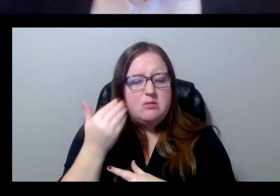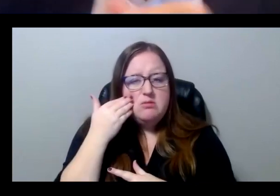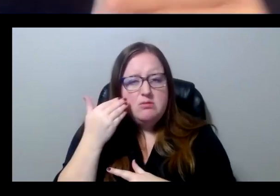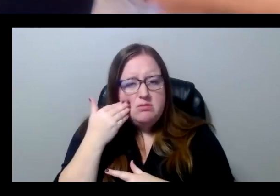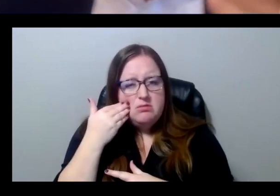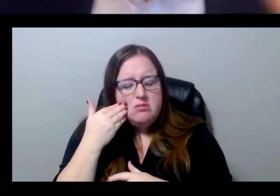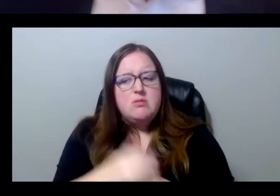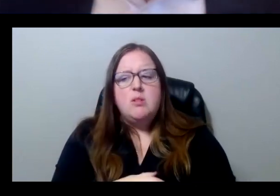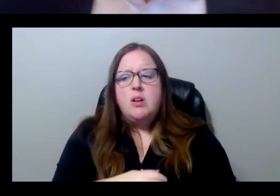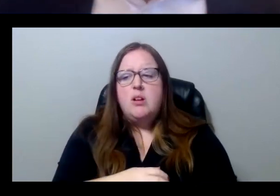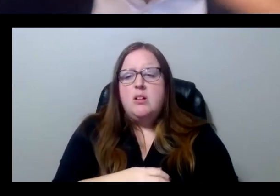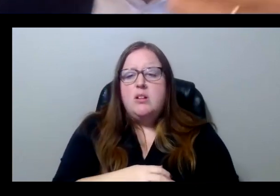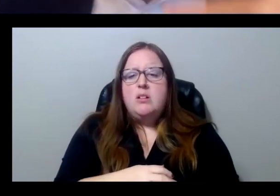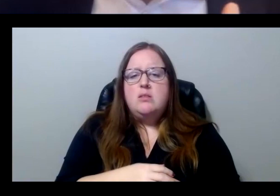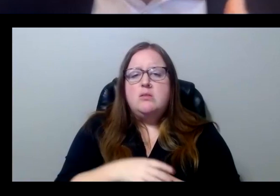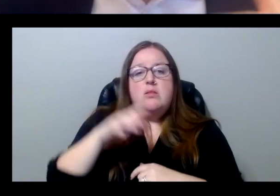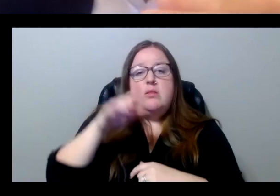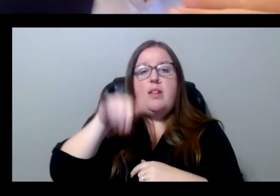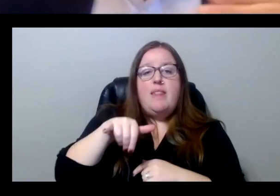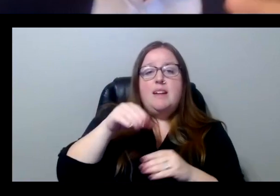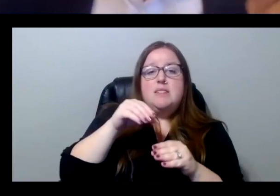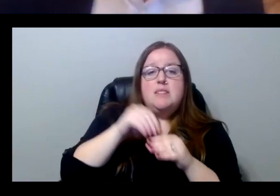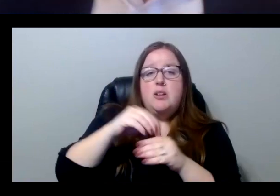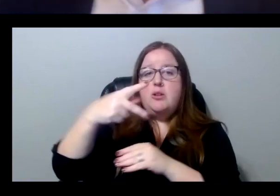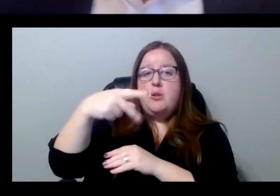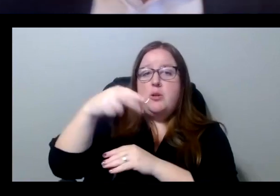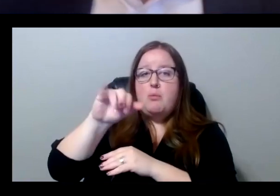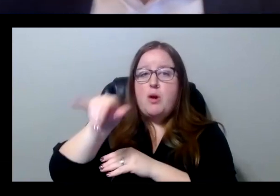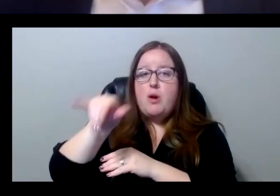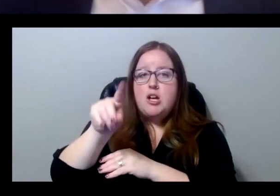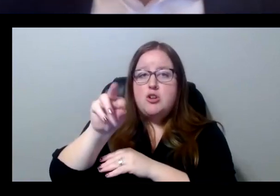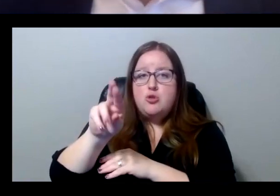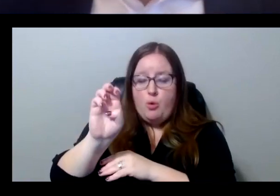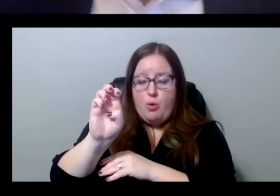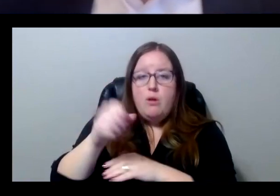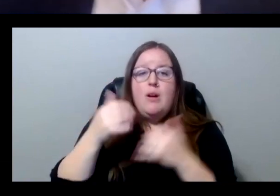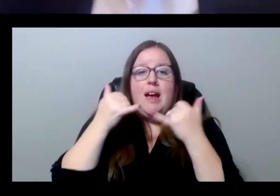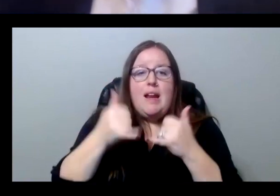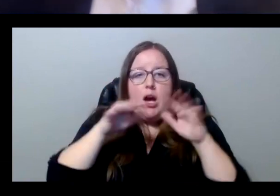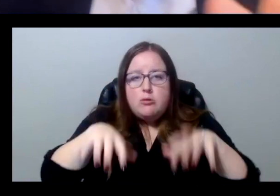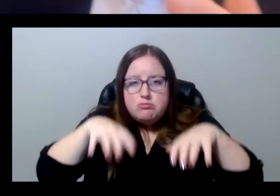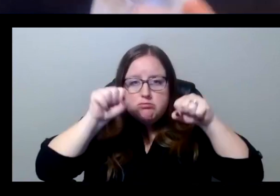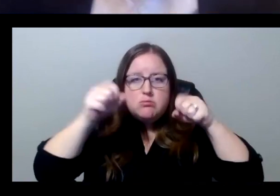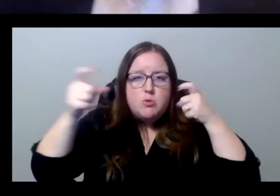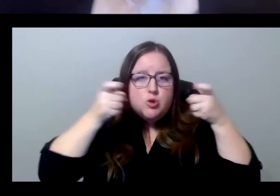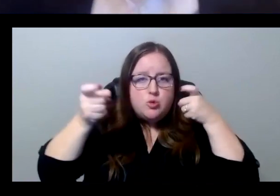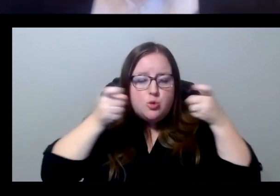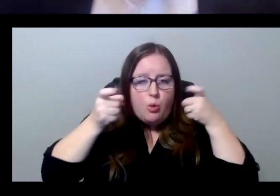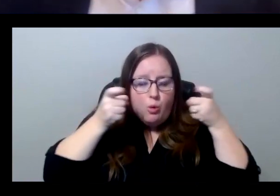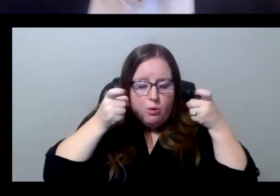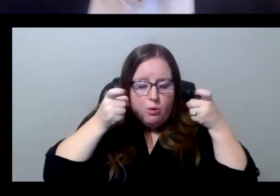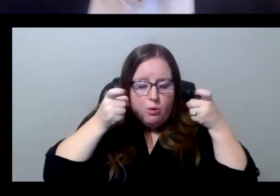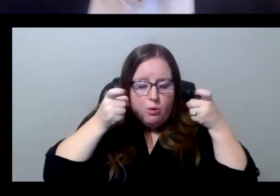in part a national, ethnic, religious group as such. So, and the reason I